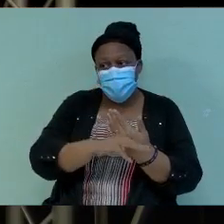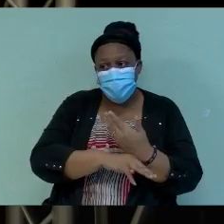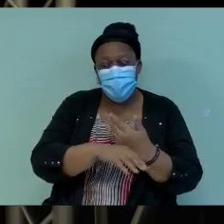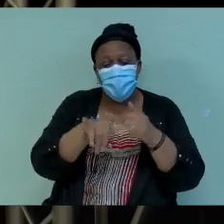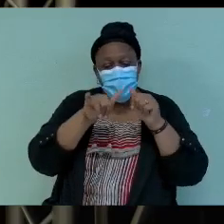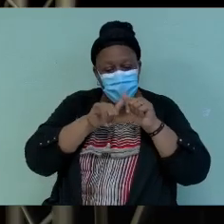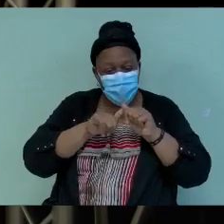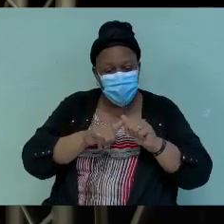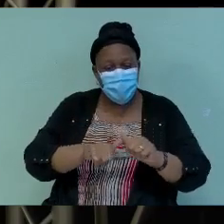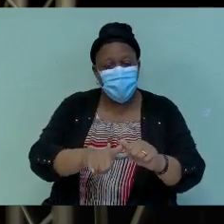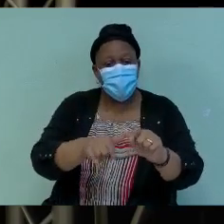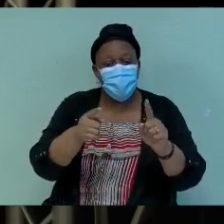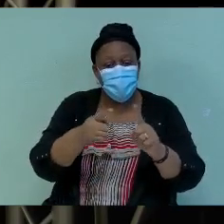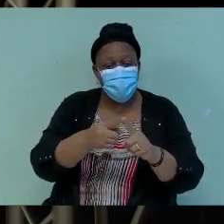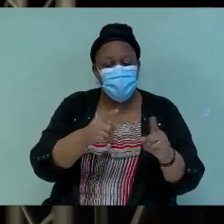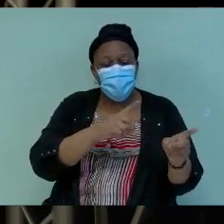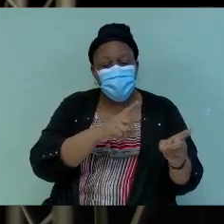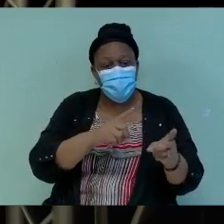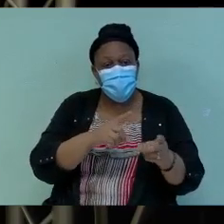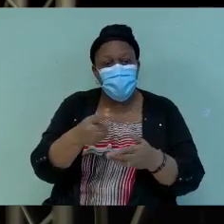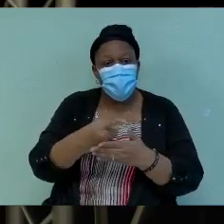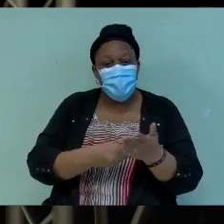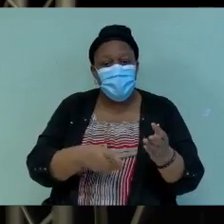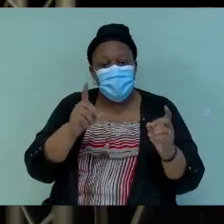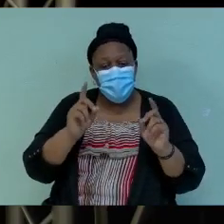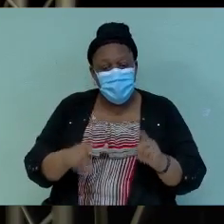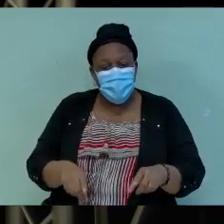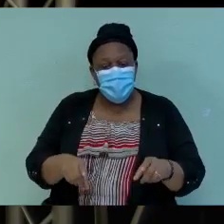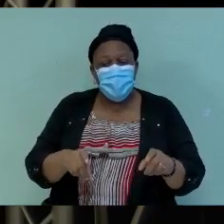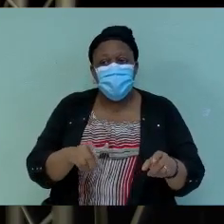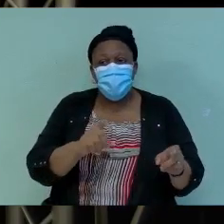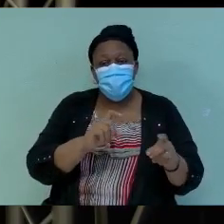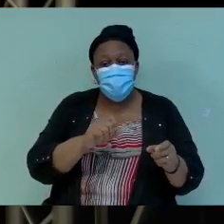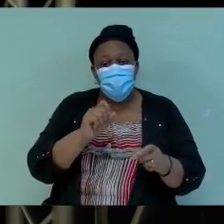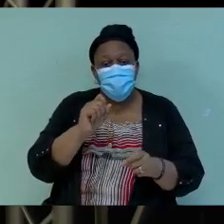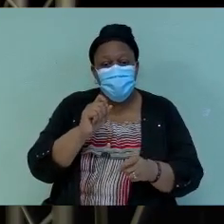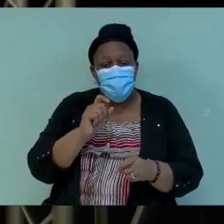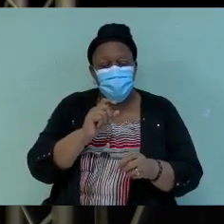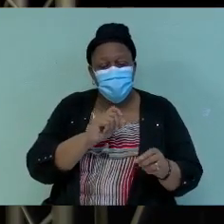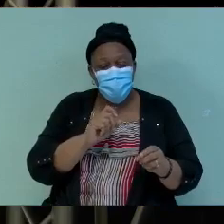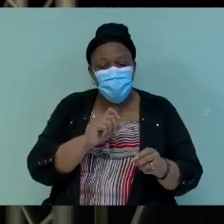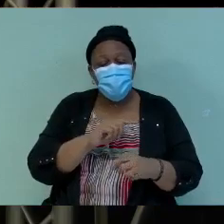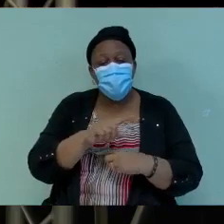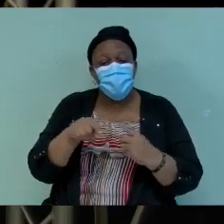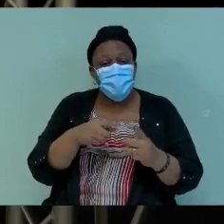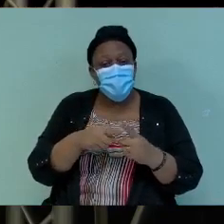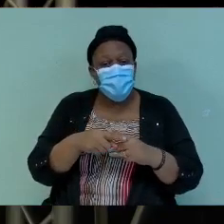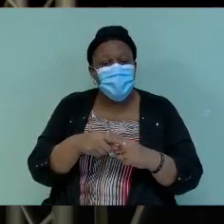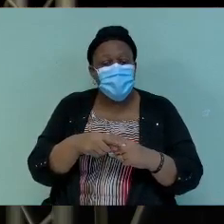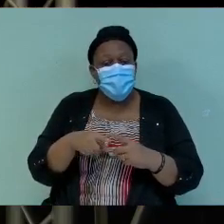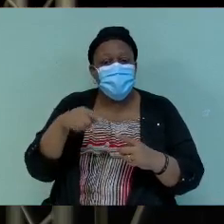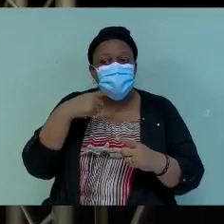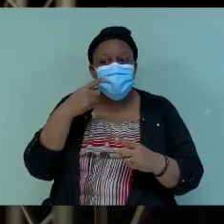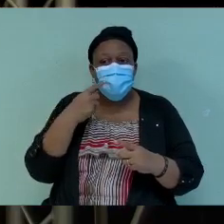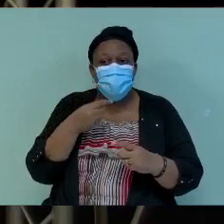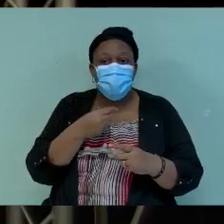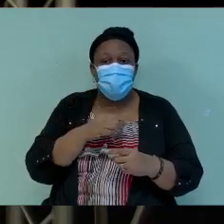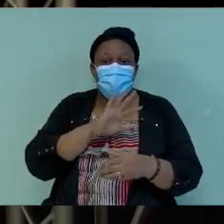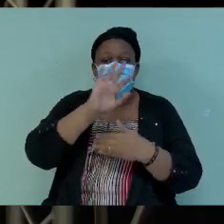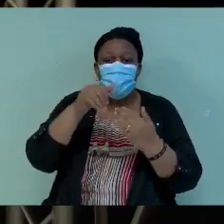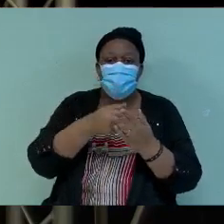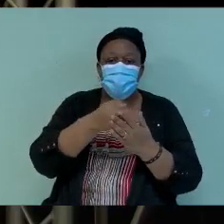and put proper measures in place so that when the Prime Minister announced that there would be